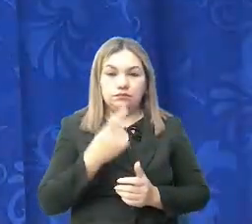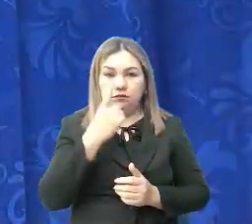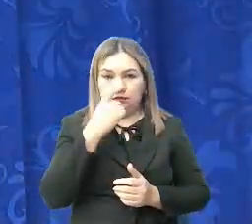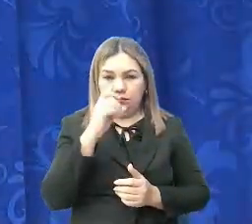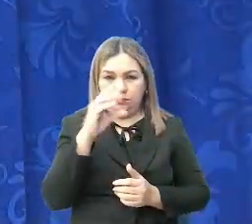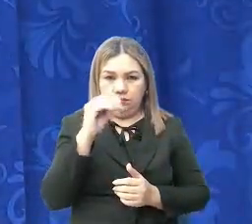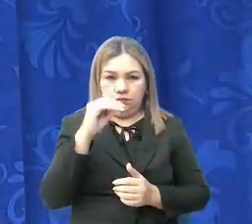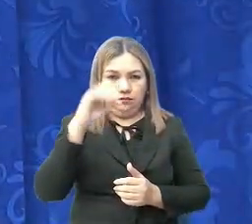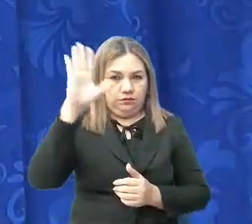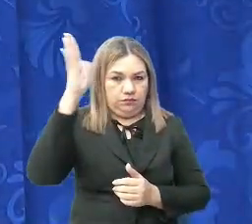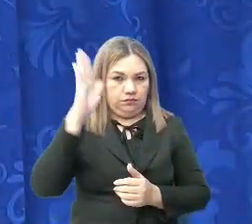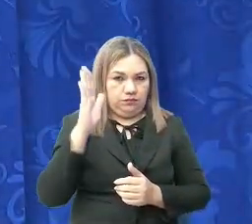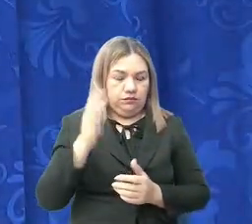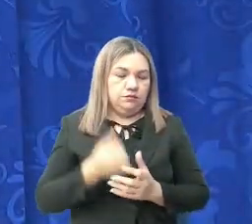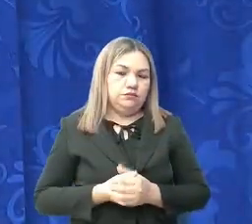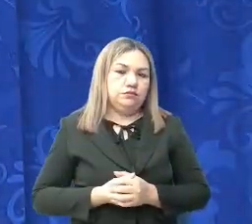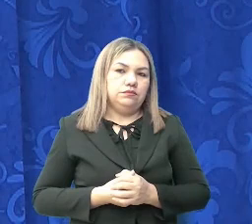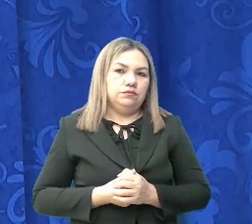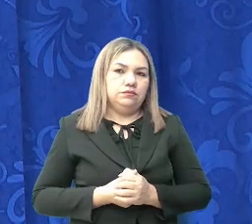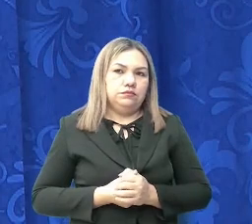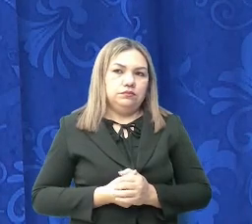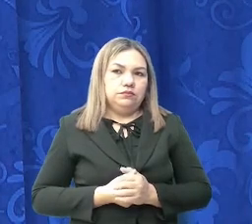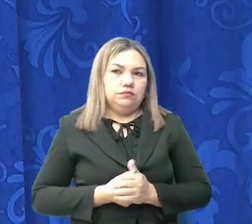Who is God speaking to?